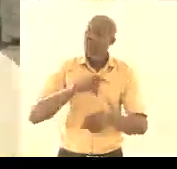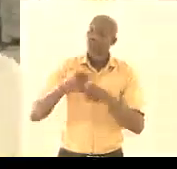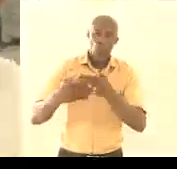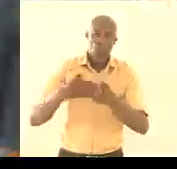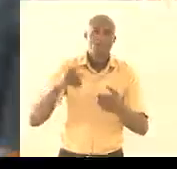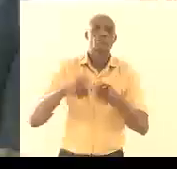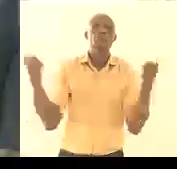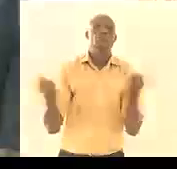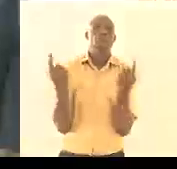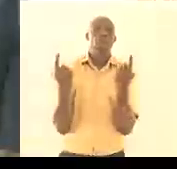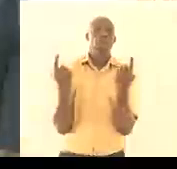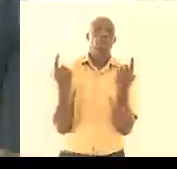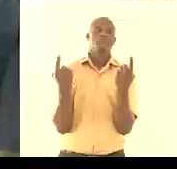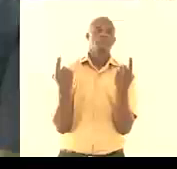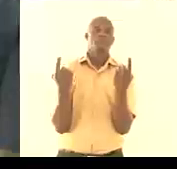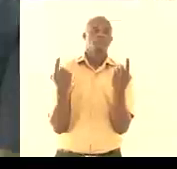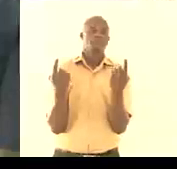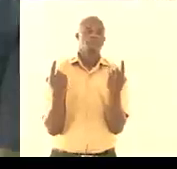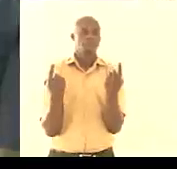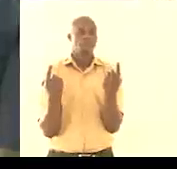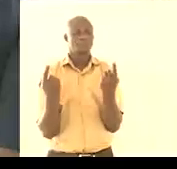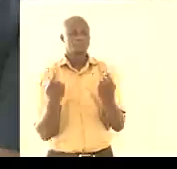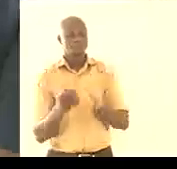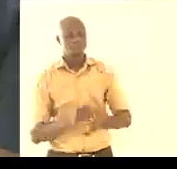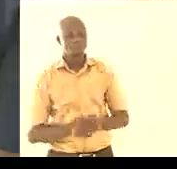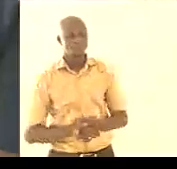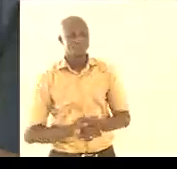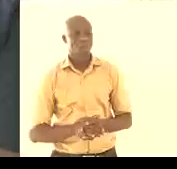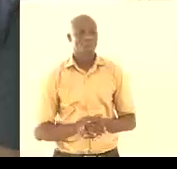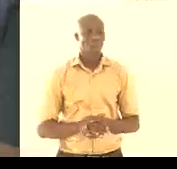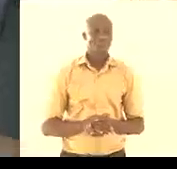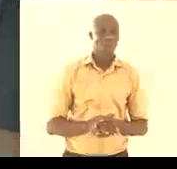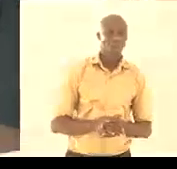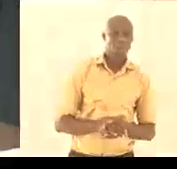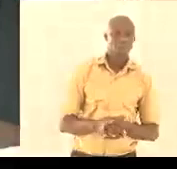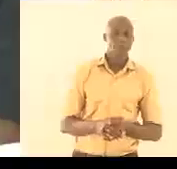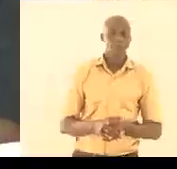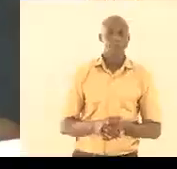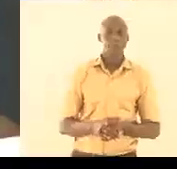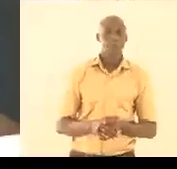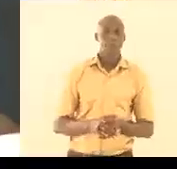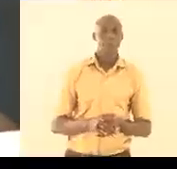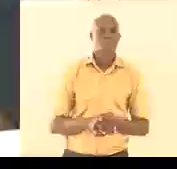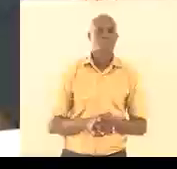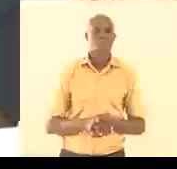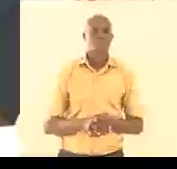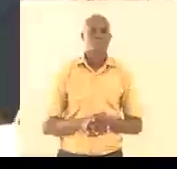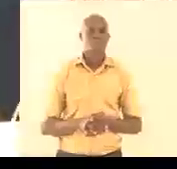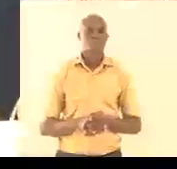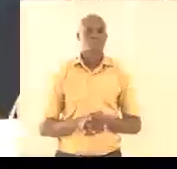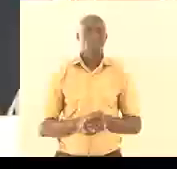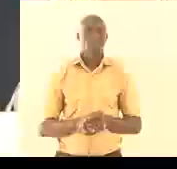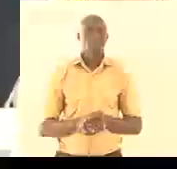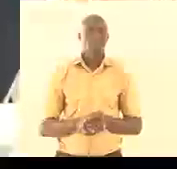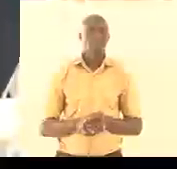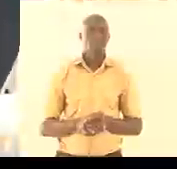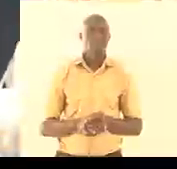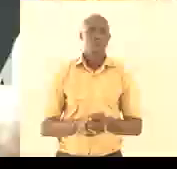that sin. You can't be celebrating the overthrow of sin and be walking towards that sin.